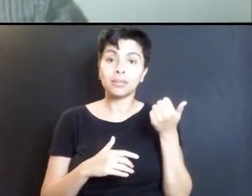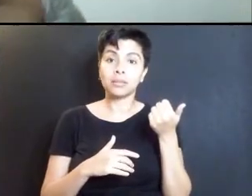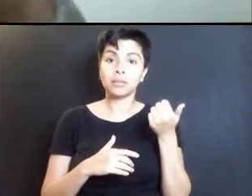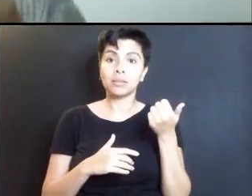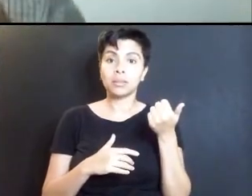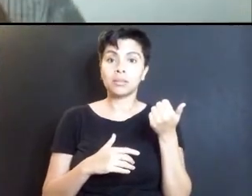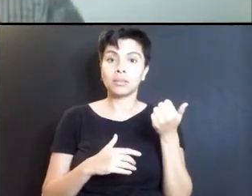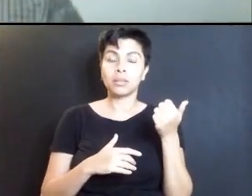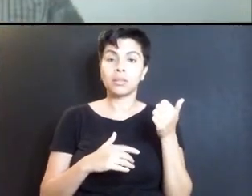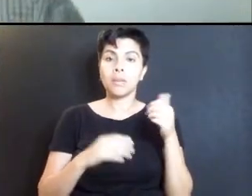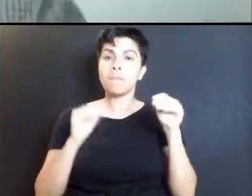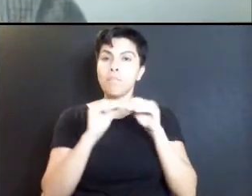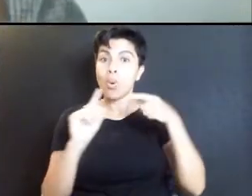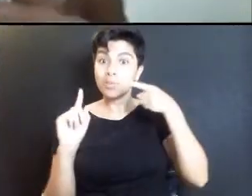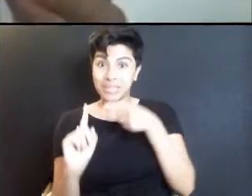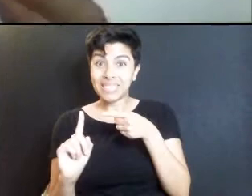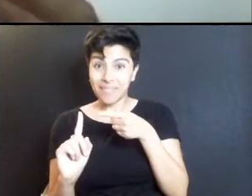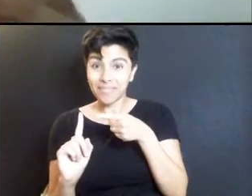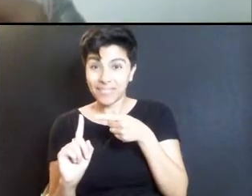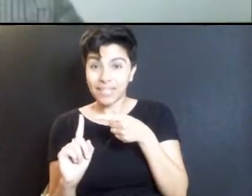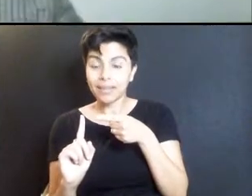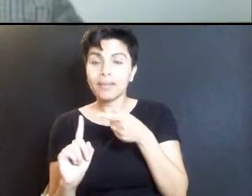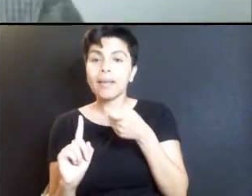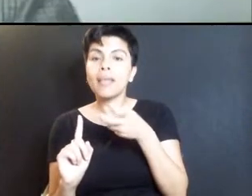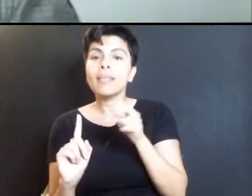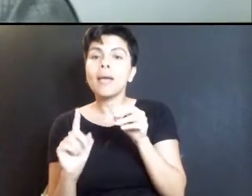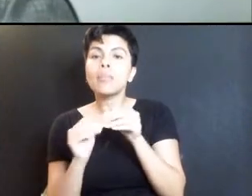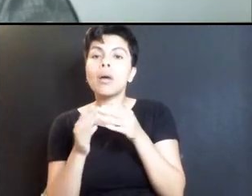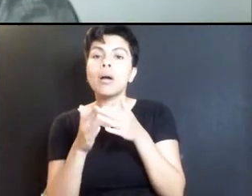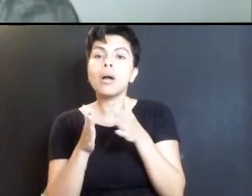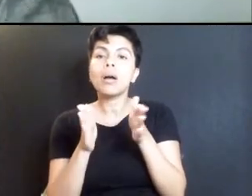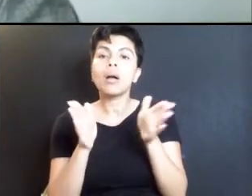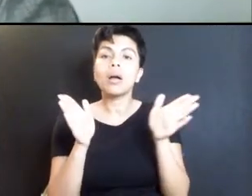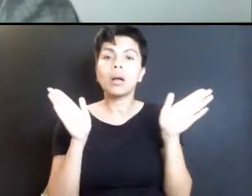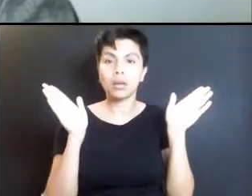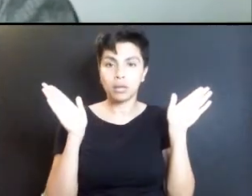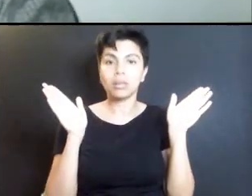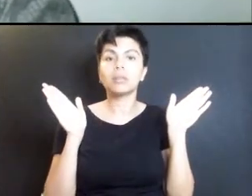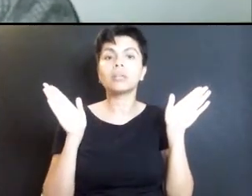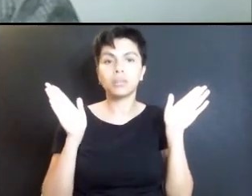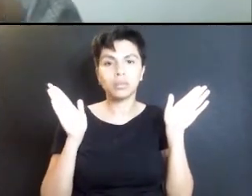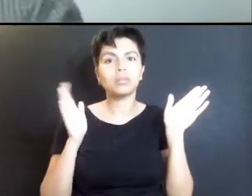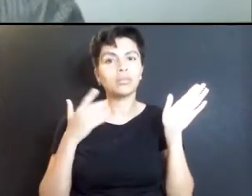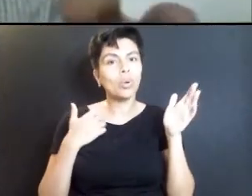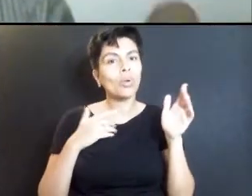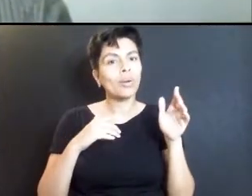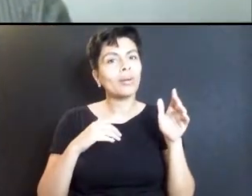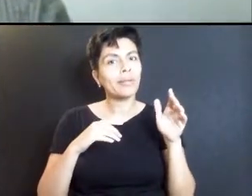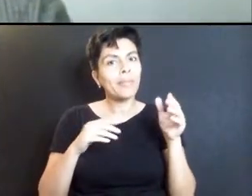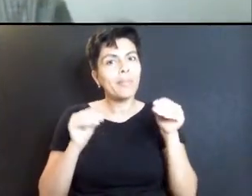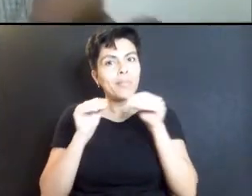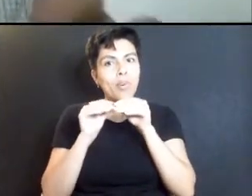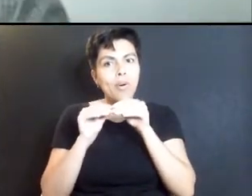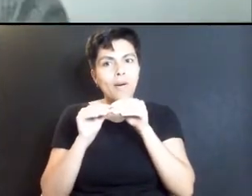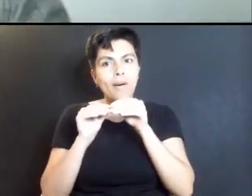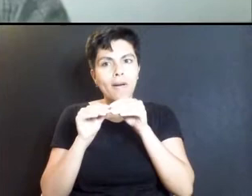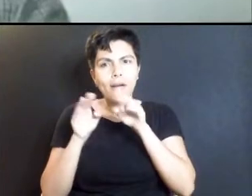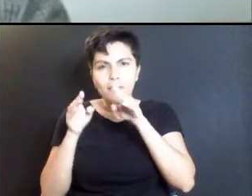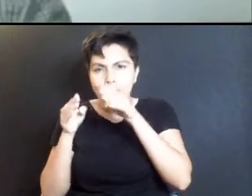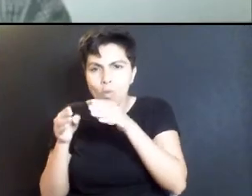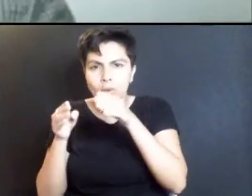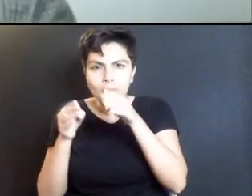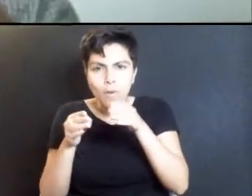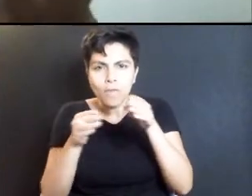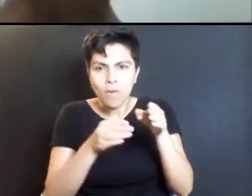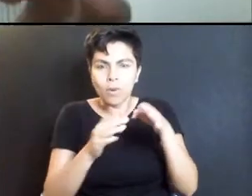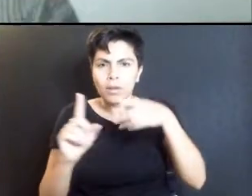the specific and go into the general so that you point to the individual parts of an